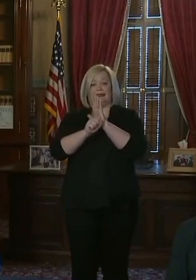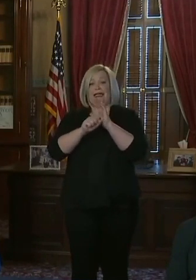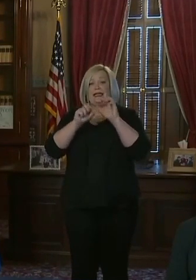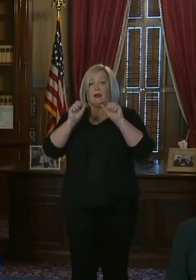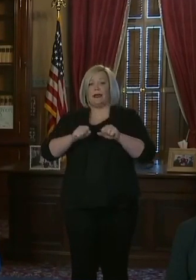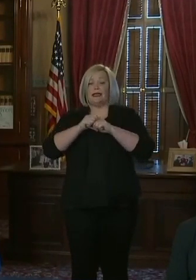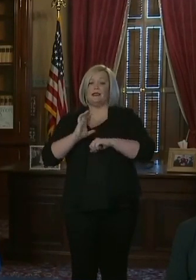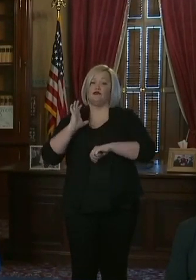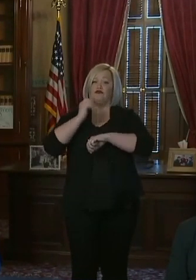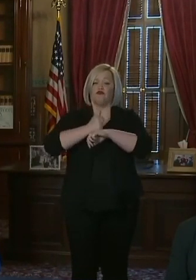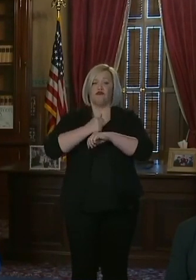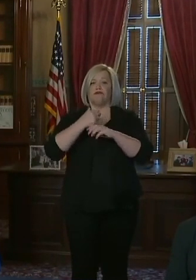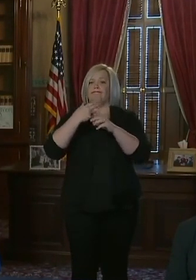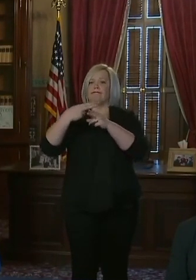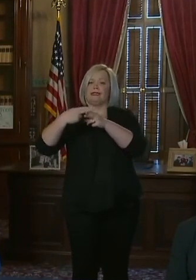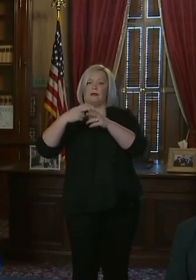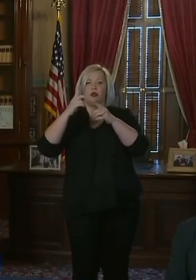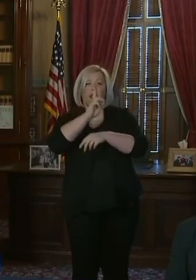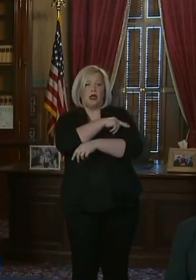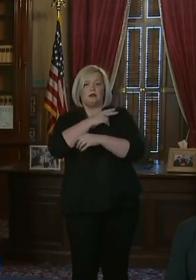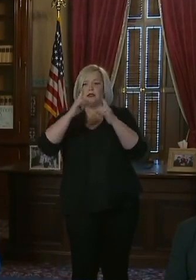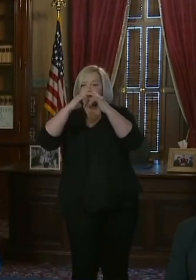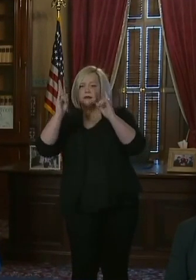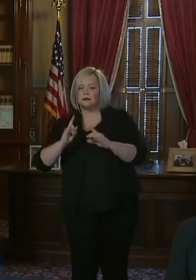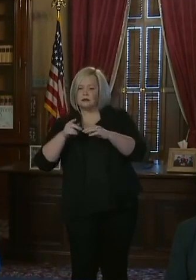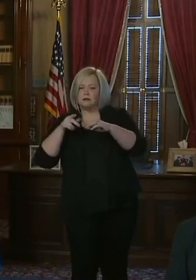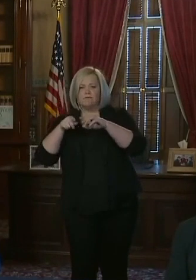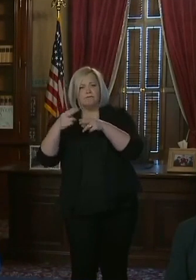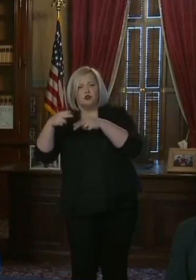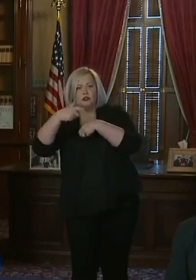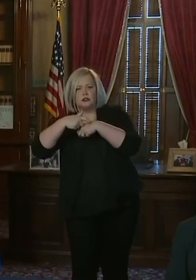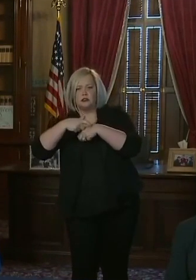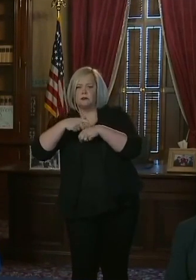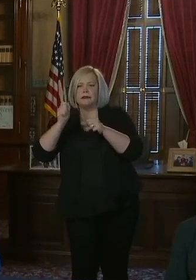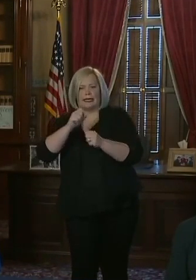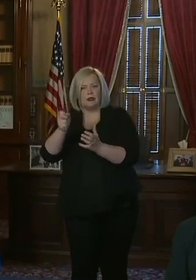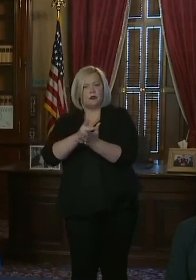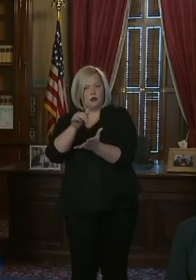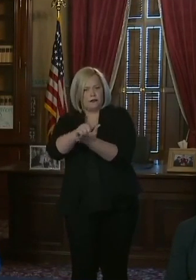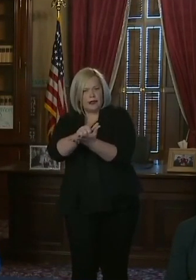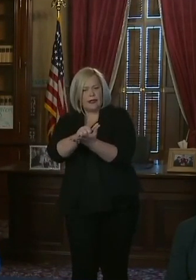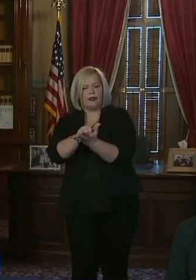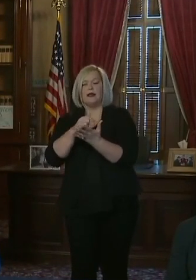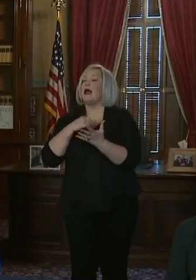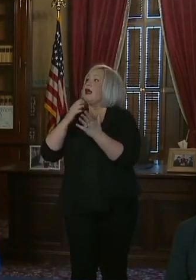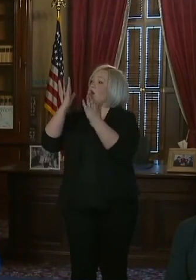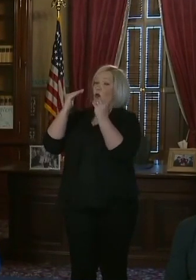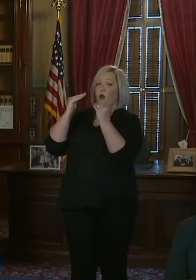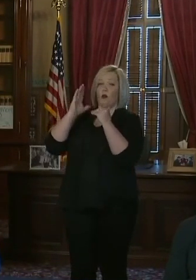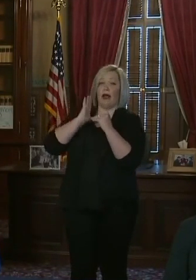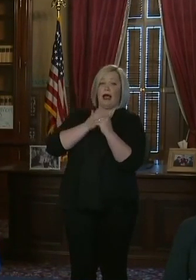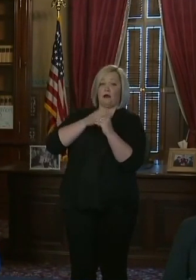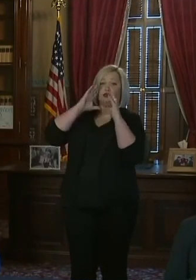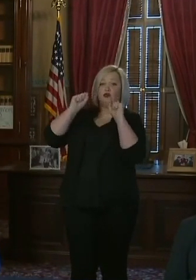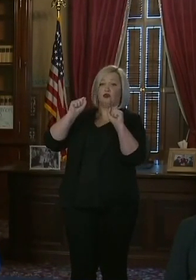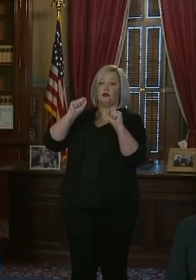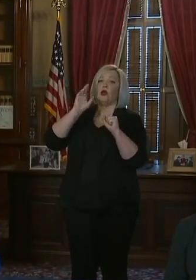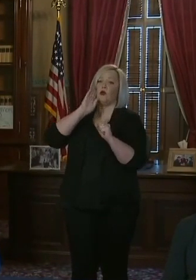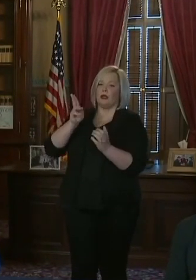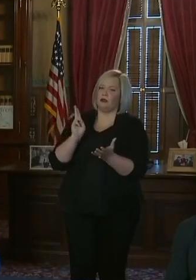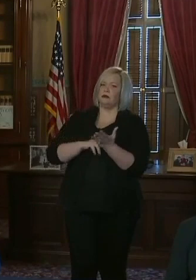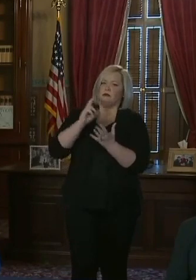field hospitals or other facilities. I'm hopeful that the president will grant my request for major disaster declaration in full.